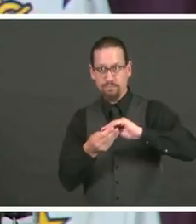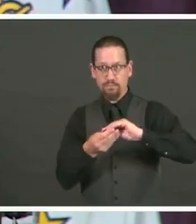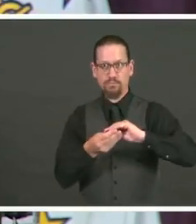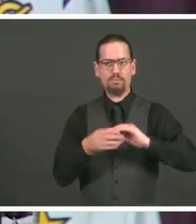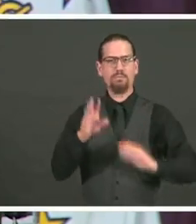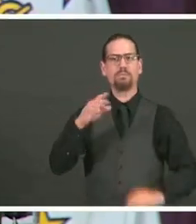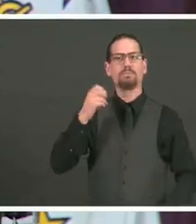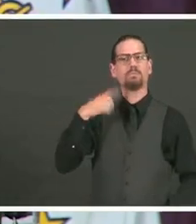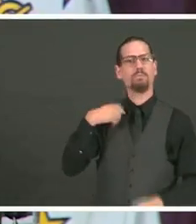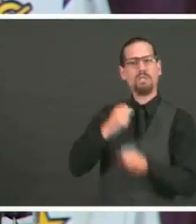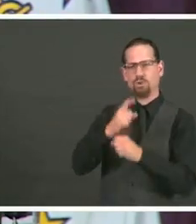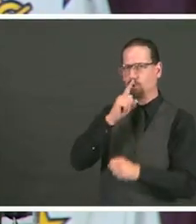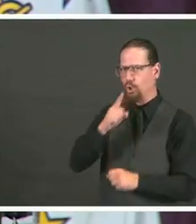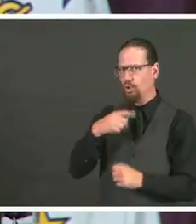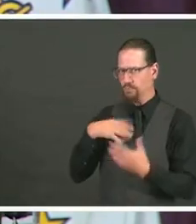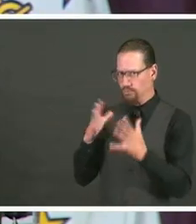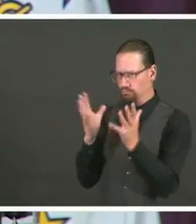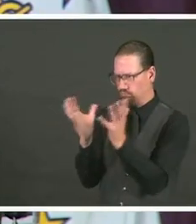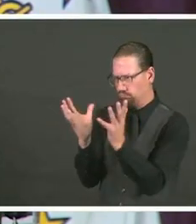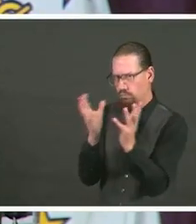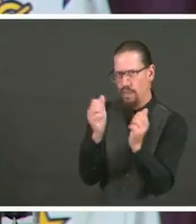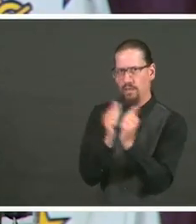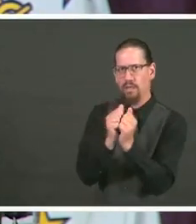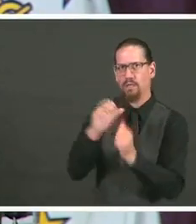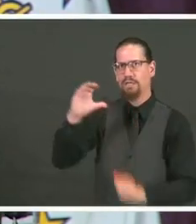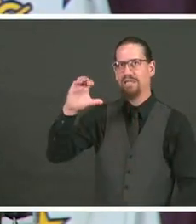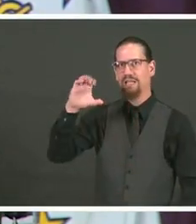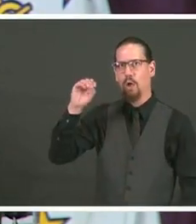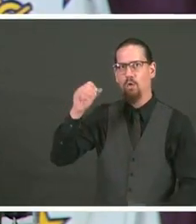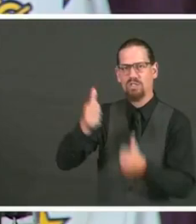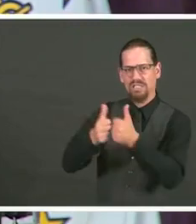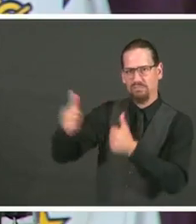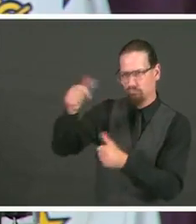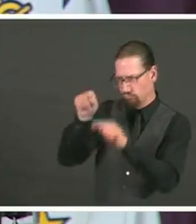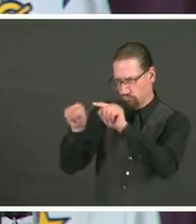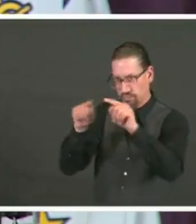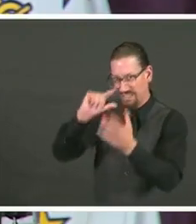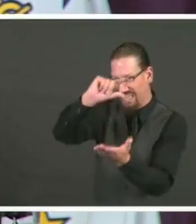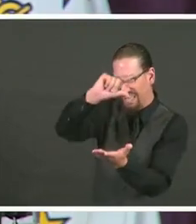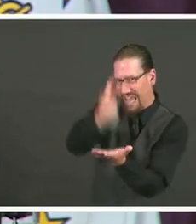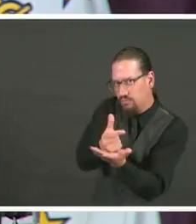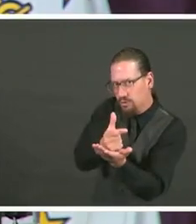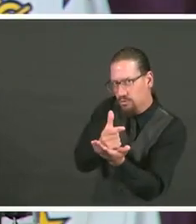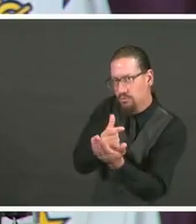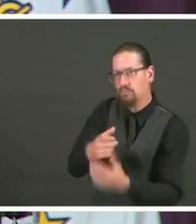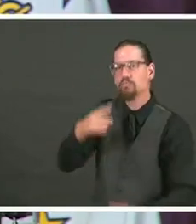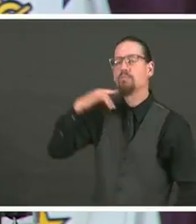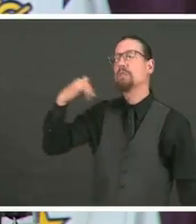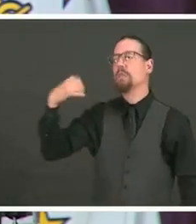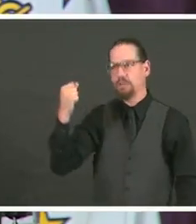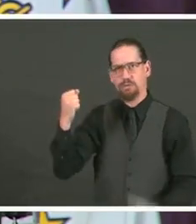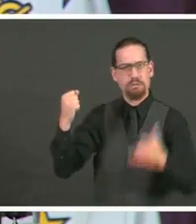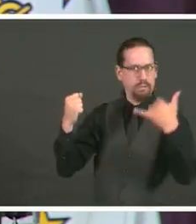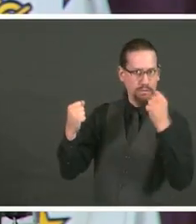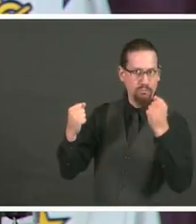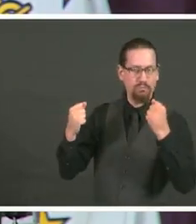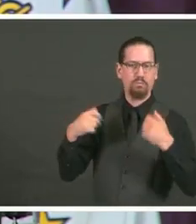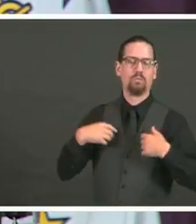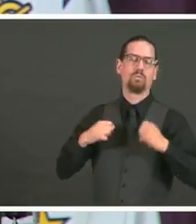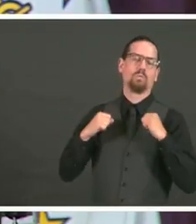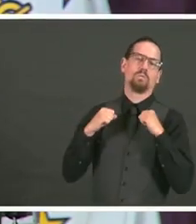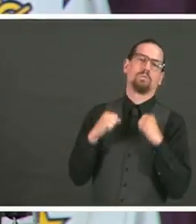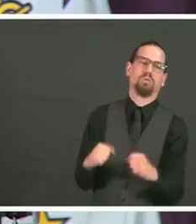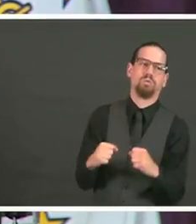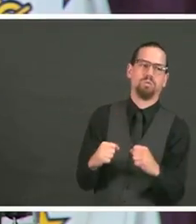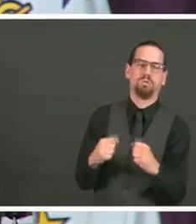guarantee this is 48 hours. They have guaranteed it. It's in the contract. This is a big win. So hopefully in a